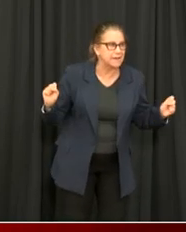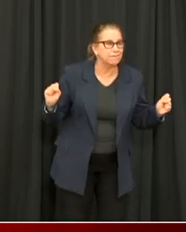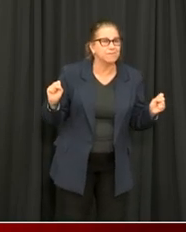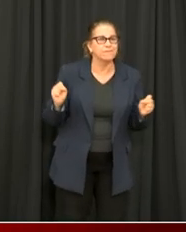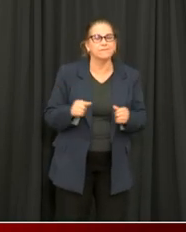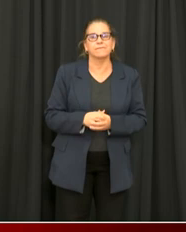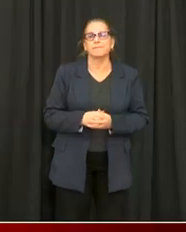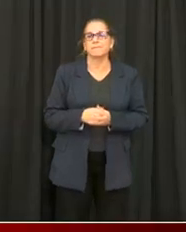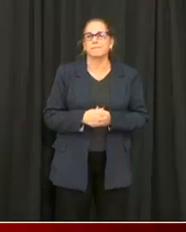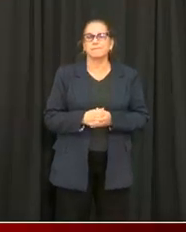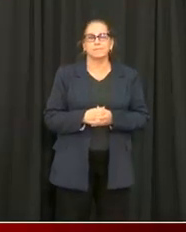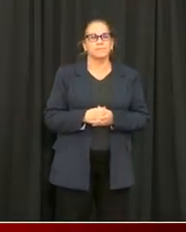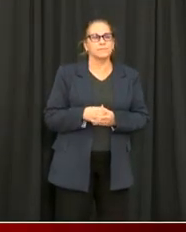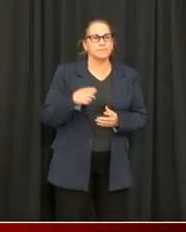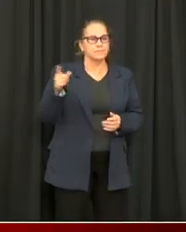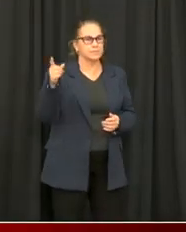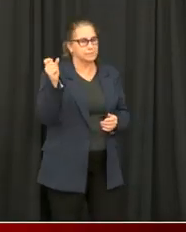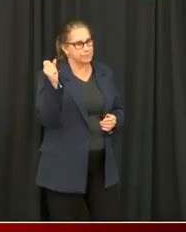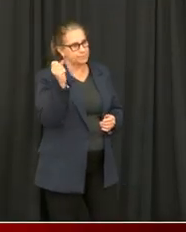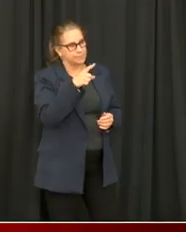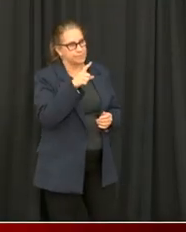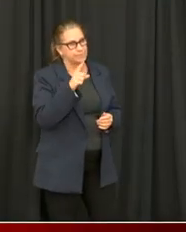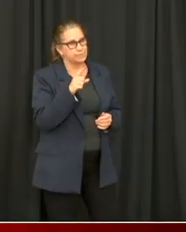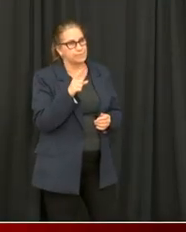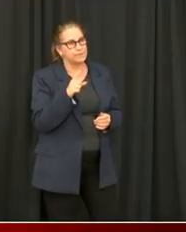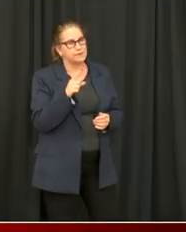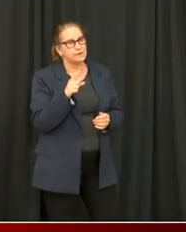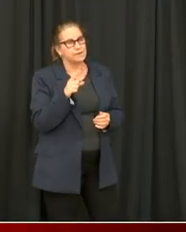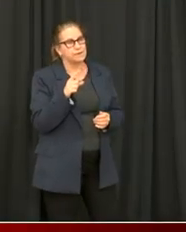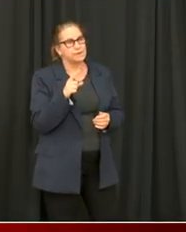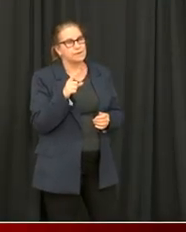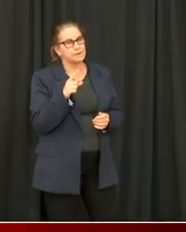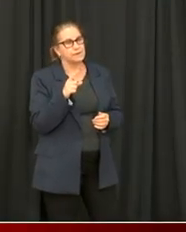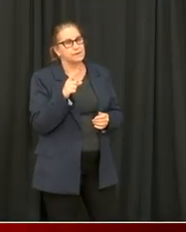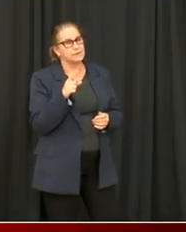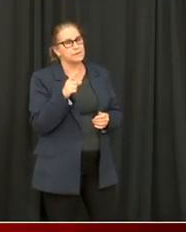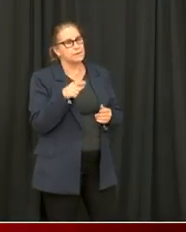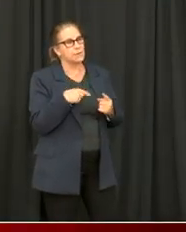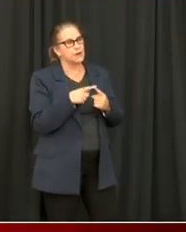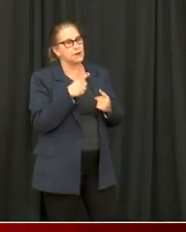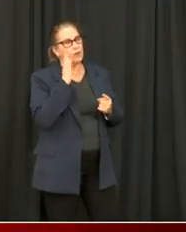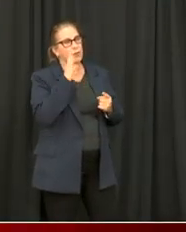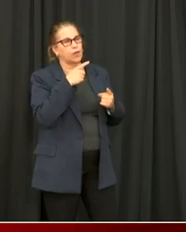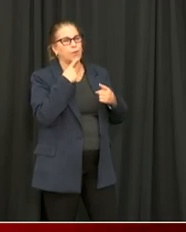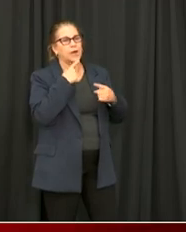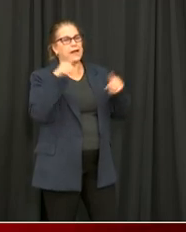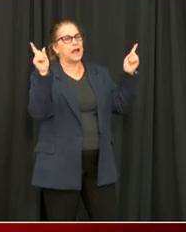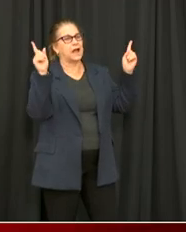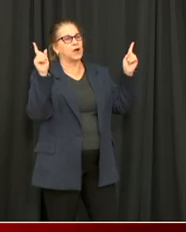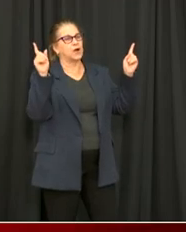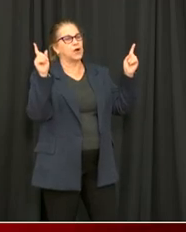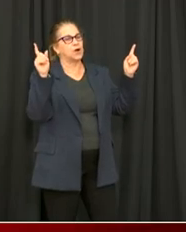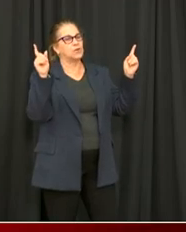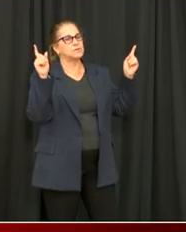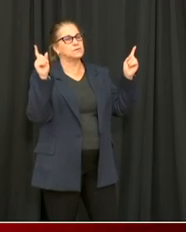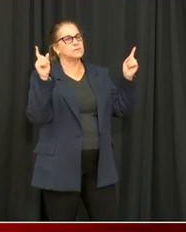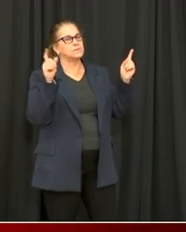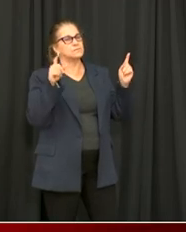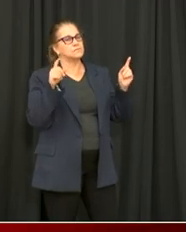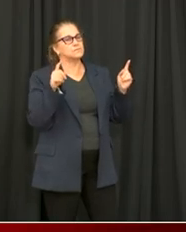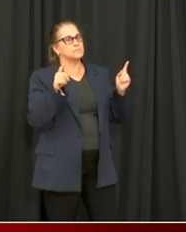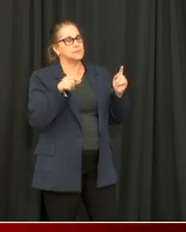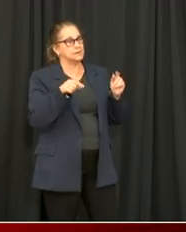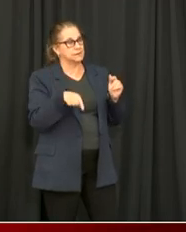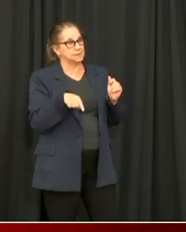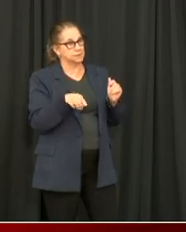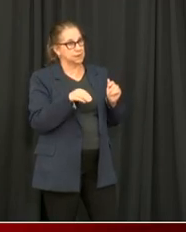You said Monday would be the earliest. When would you announce to give businesses, will you announce in advance of Monday if Monday we're going to be